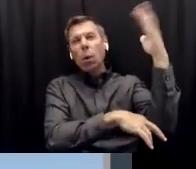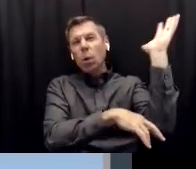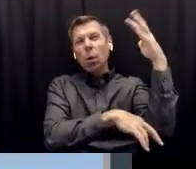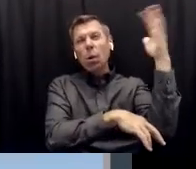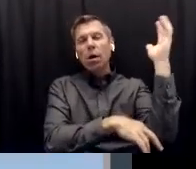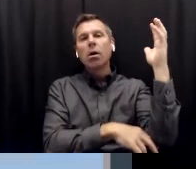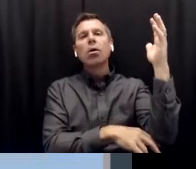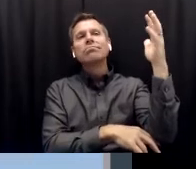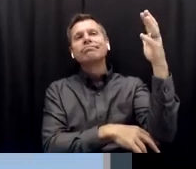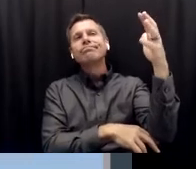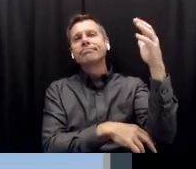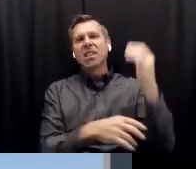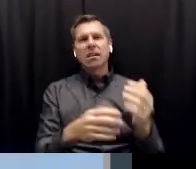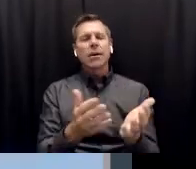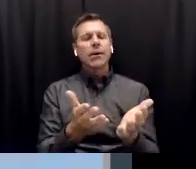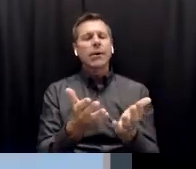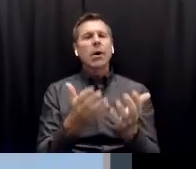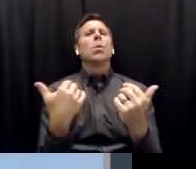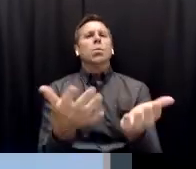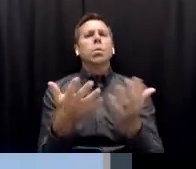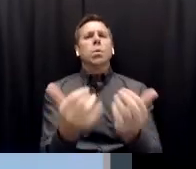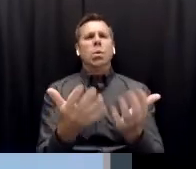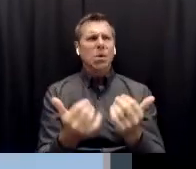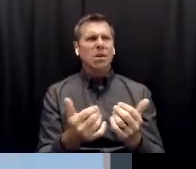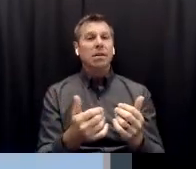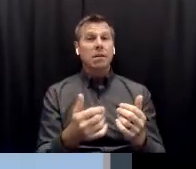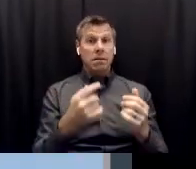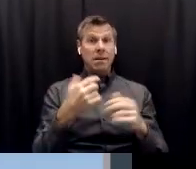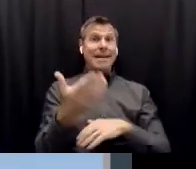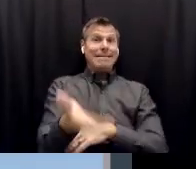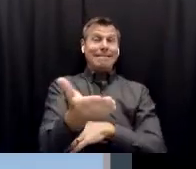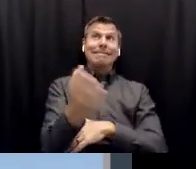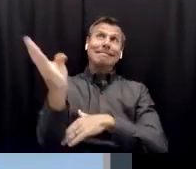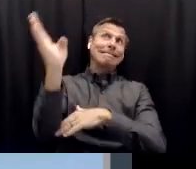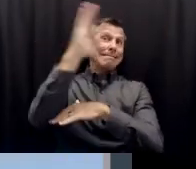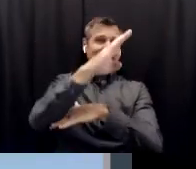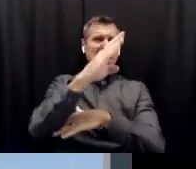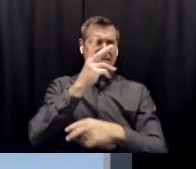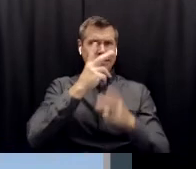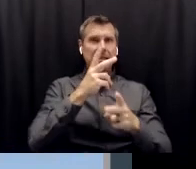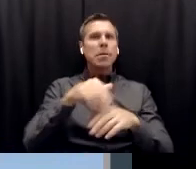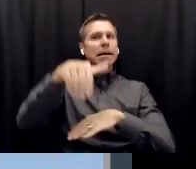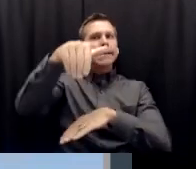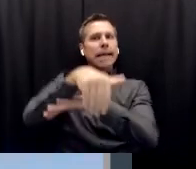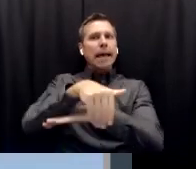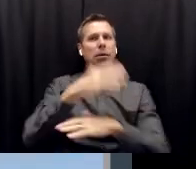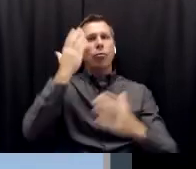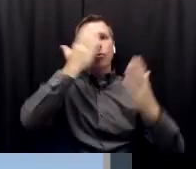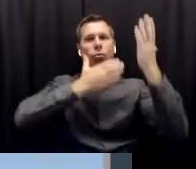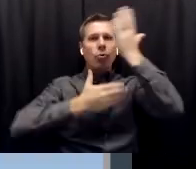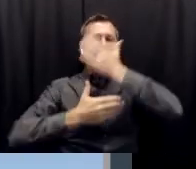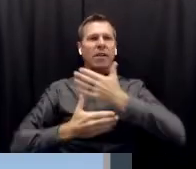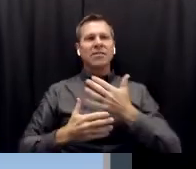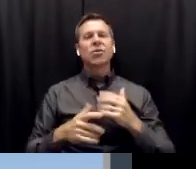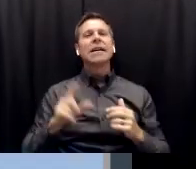flowing. We don't have any of those visual cues at night. And so we have to be especially